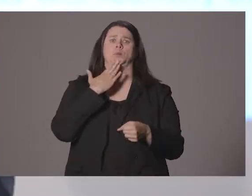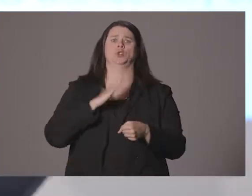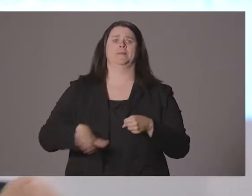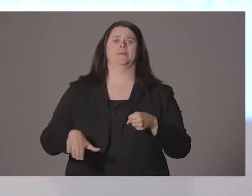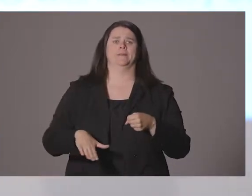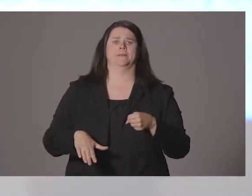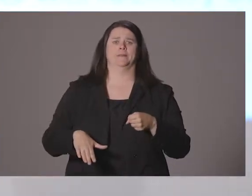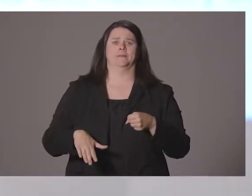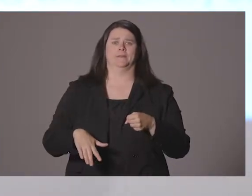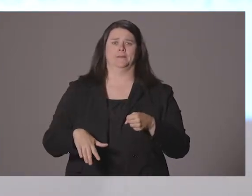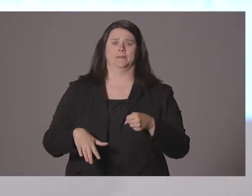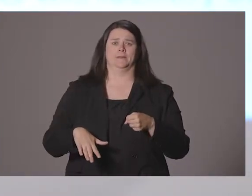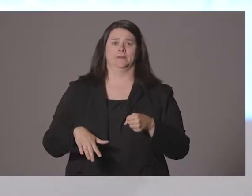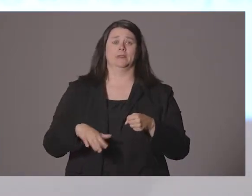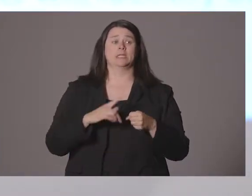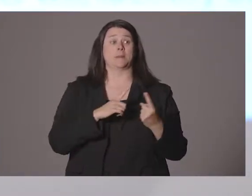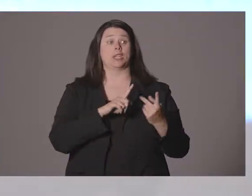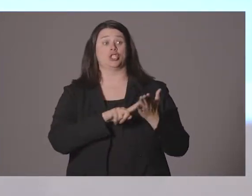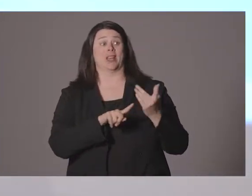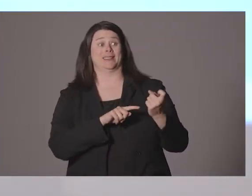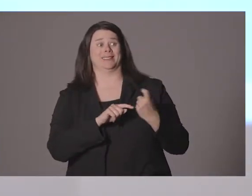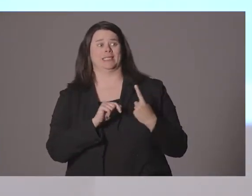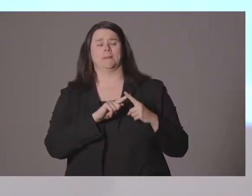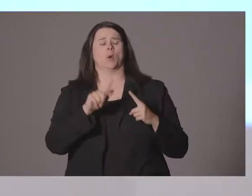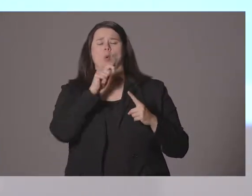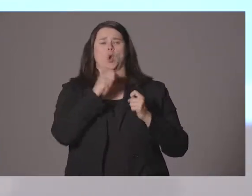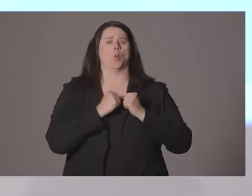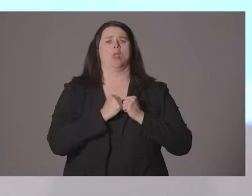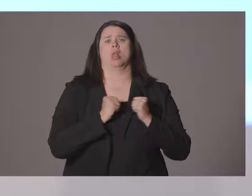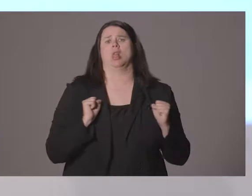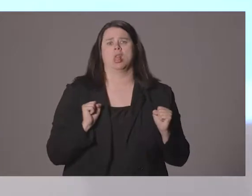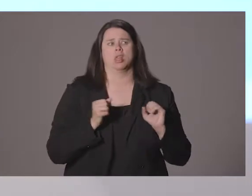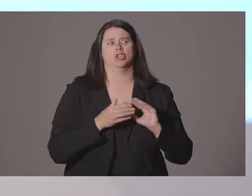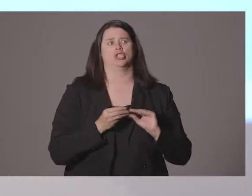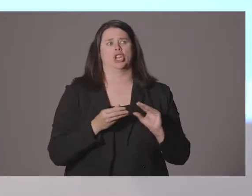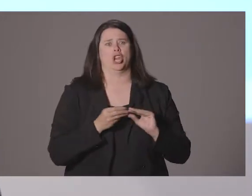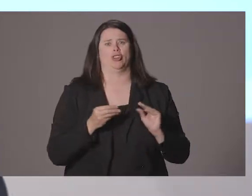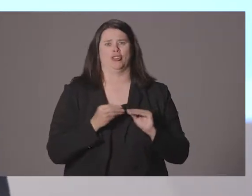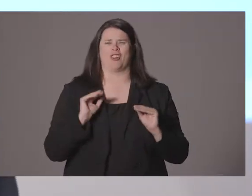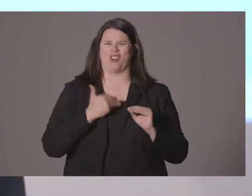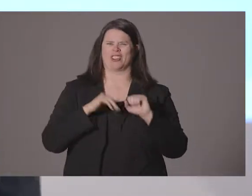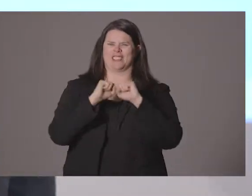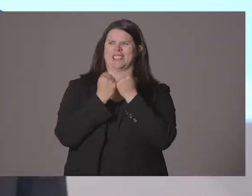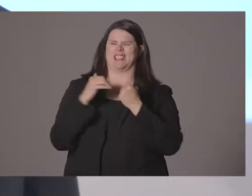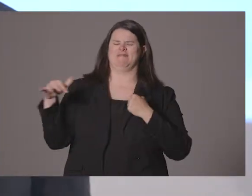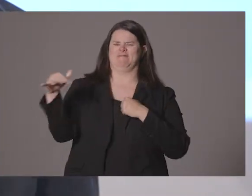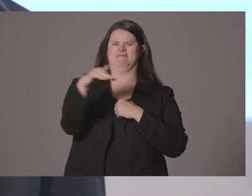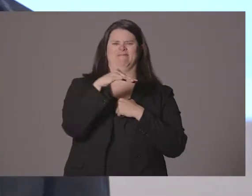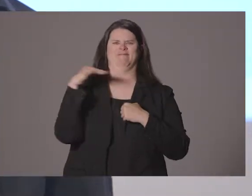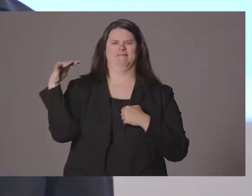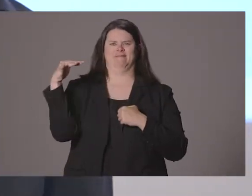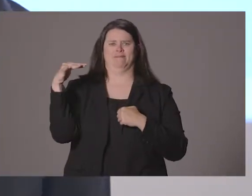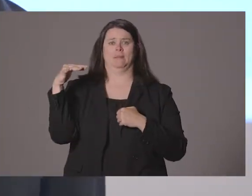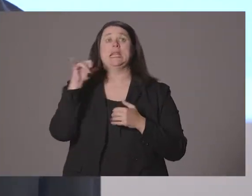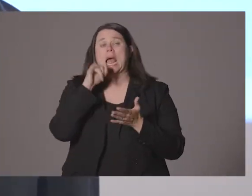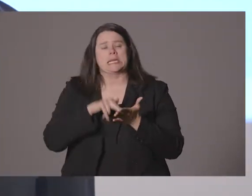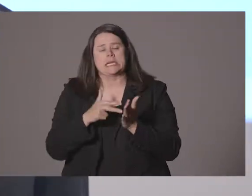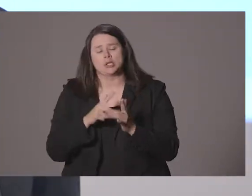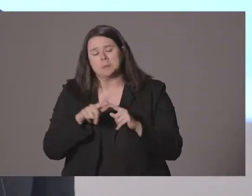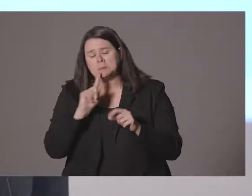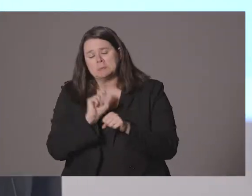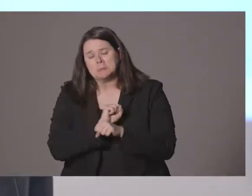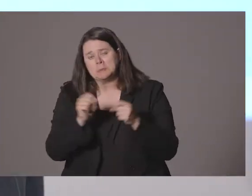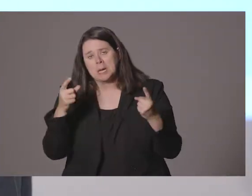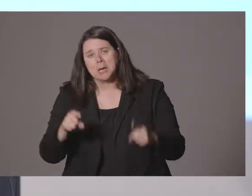that unintentionally in our society. And that goes back far in history. So when